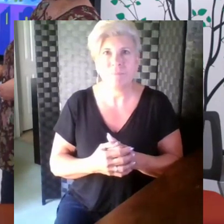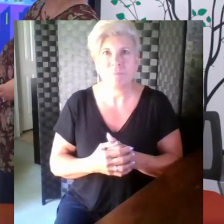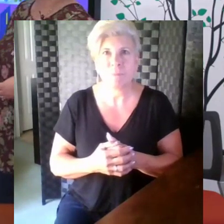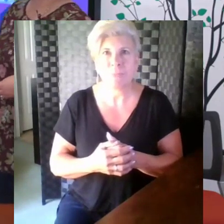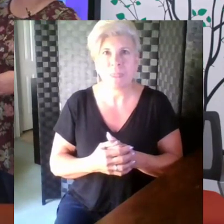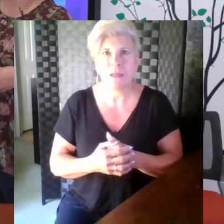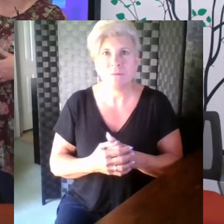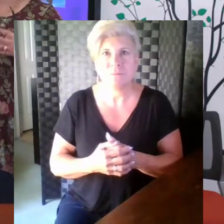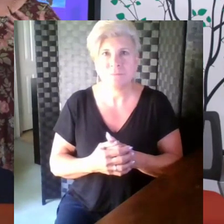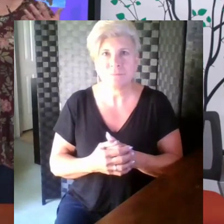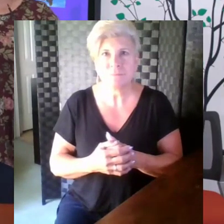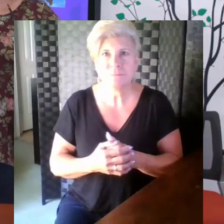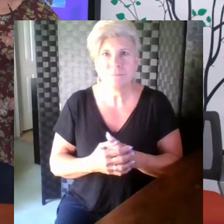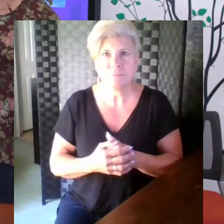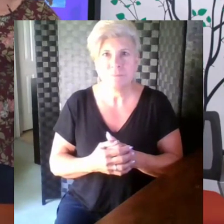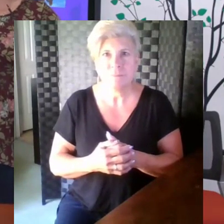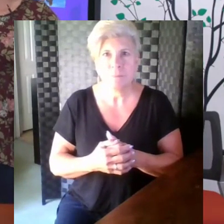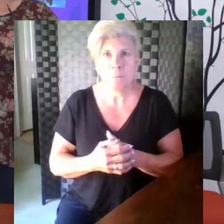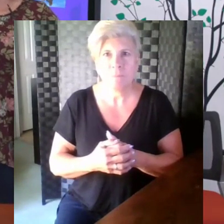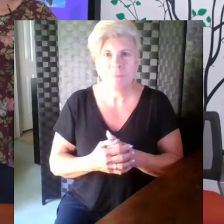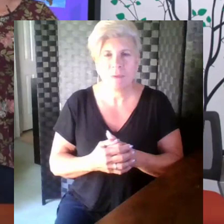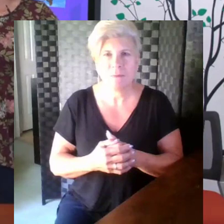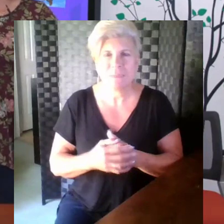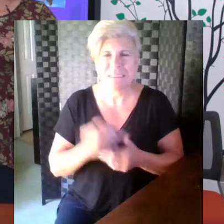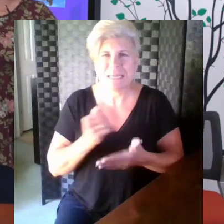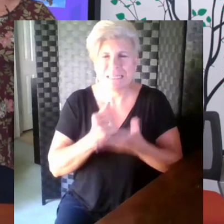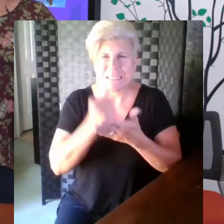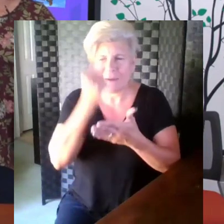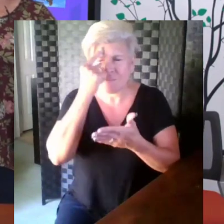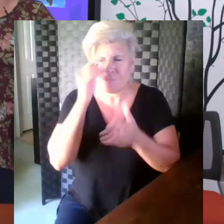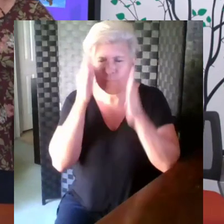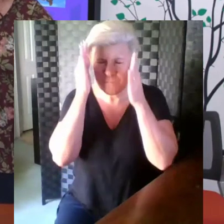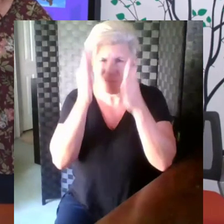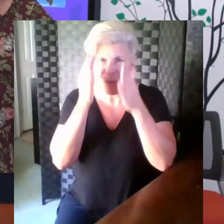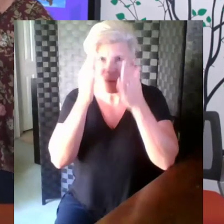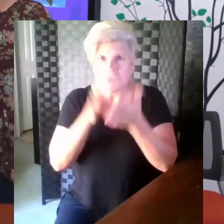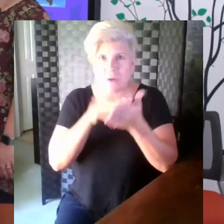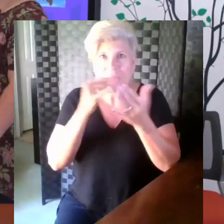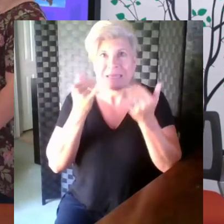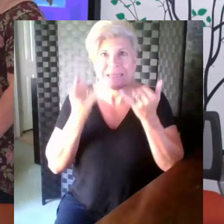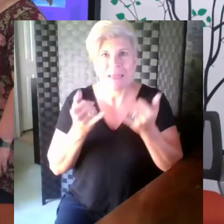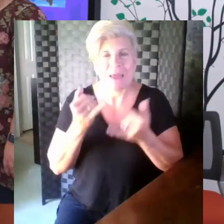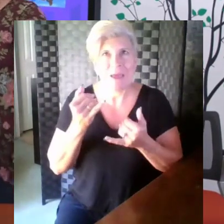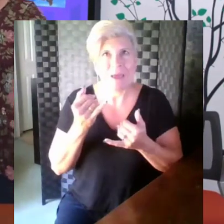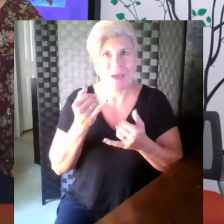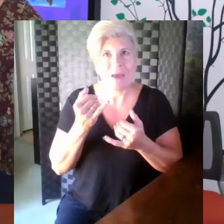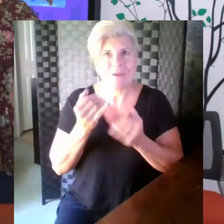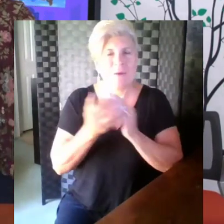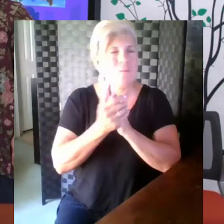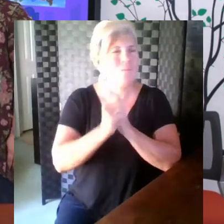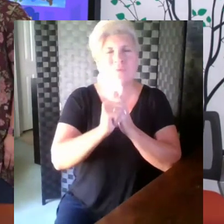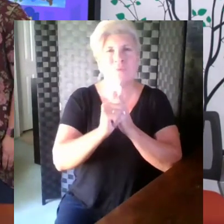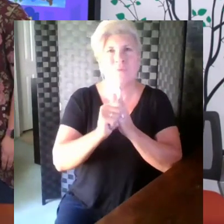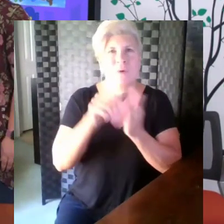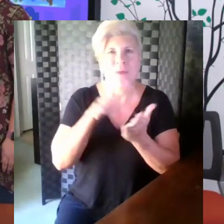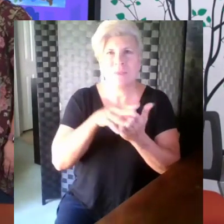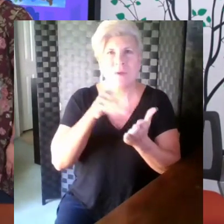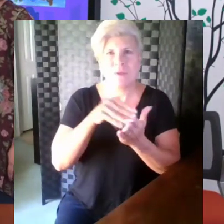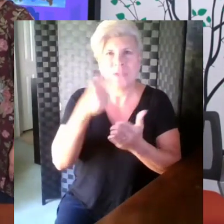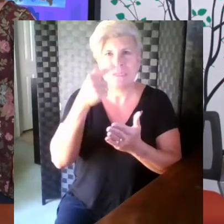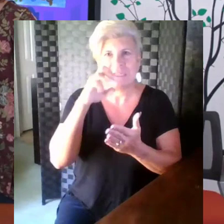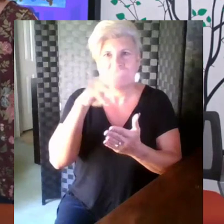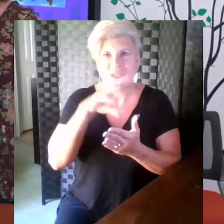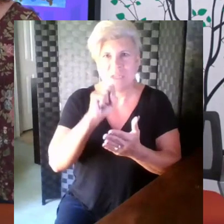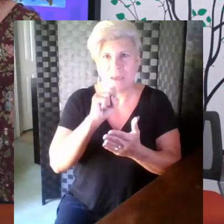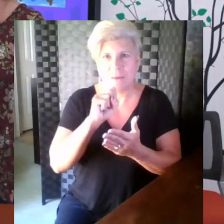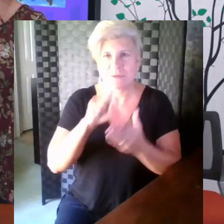All right, so let's get in the right mindset for learning. By now, you're a pro at learning gems, so let's